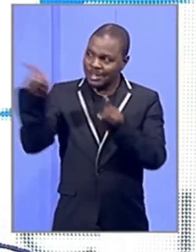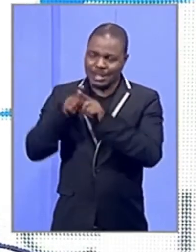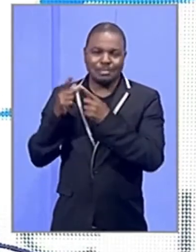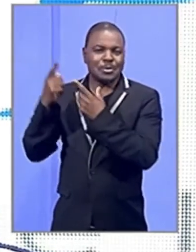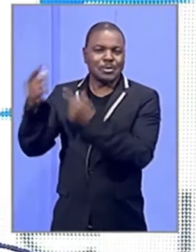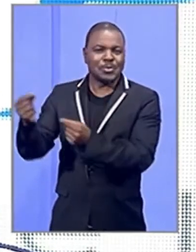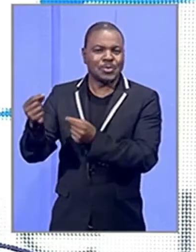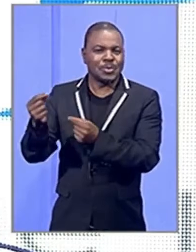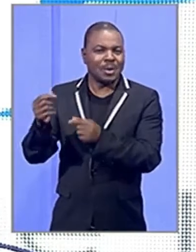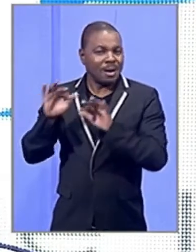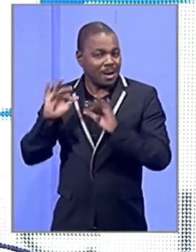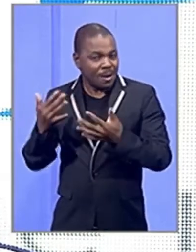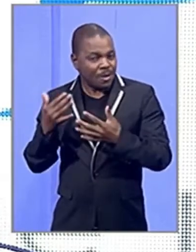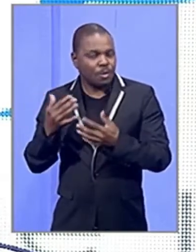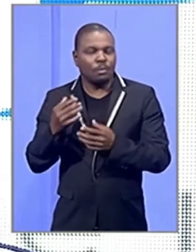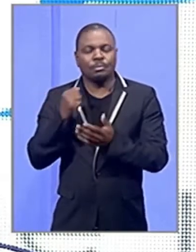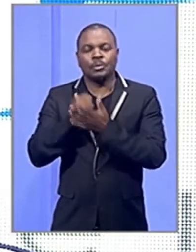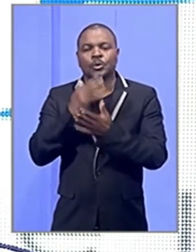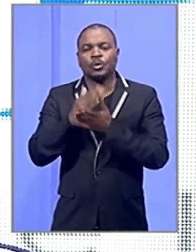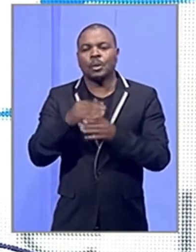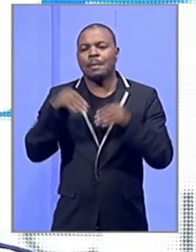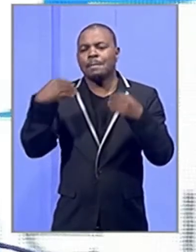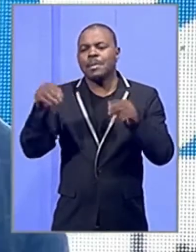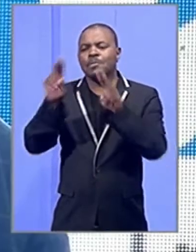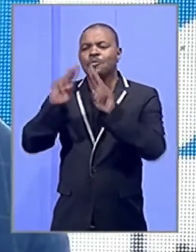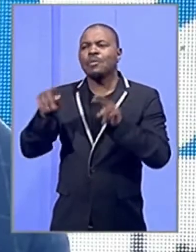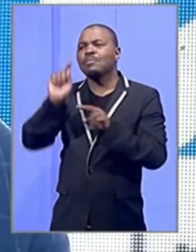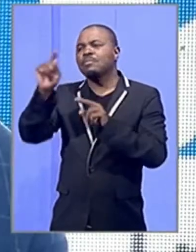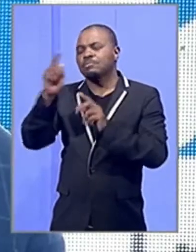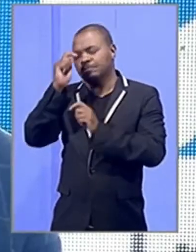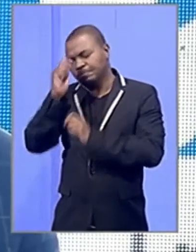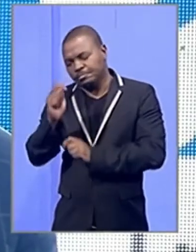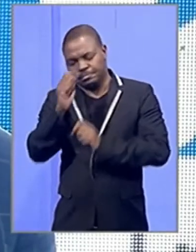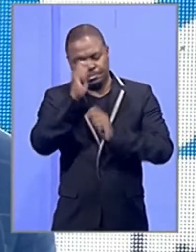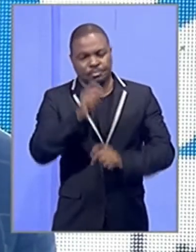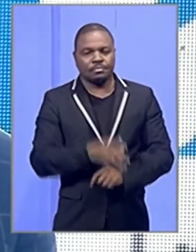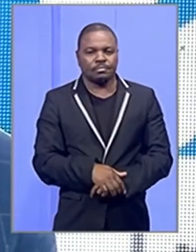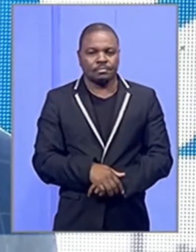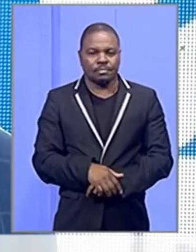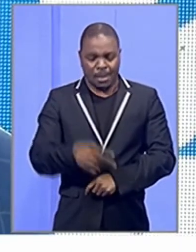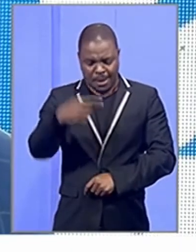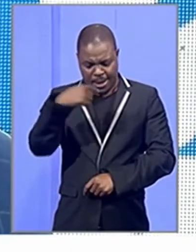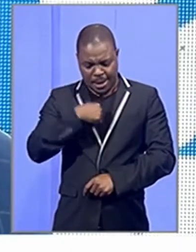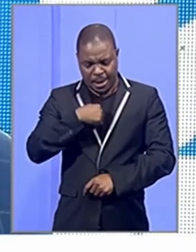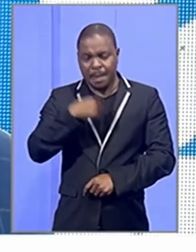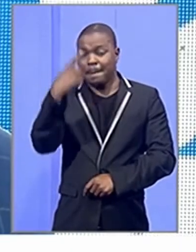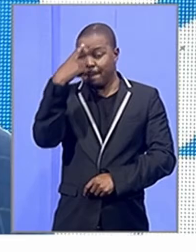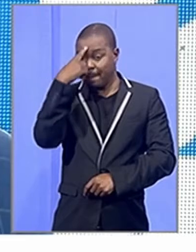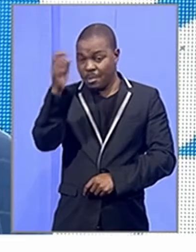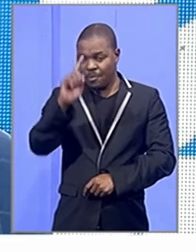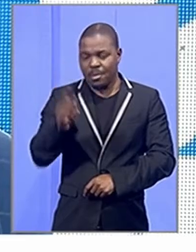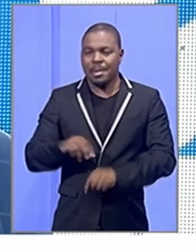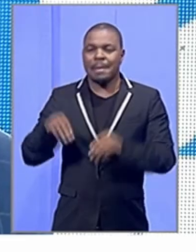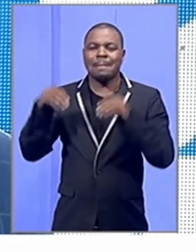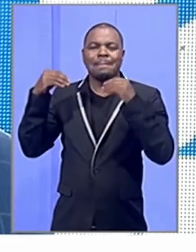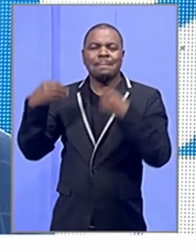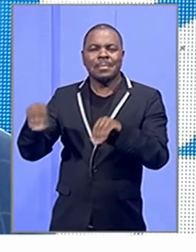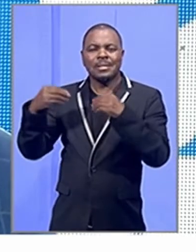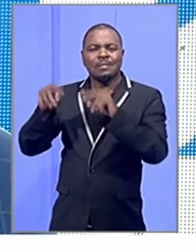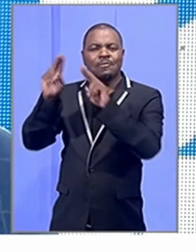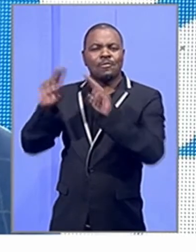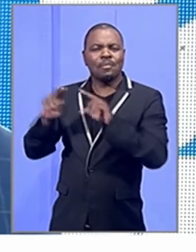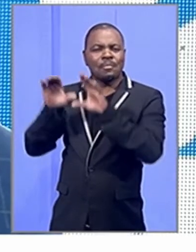do recognize all our business forums. I do believe that the business forum